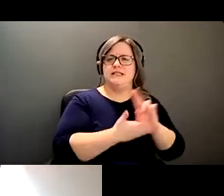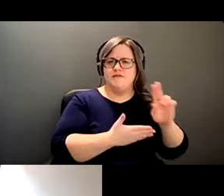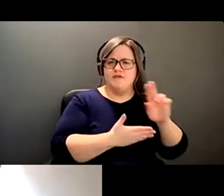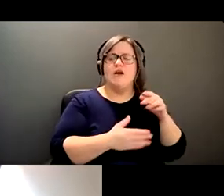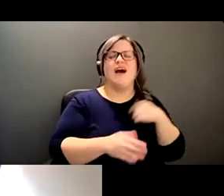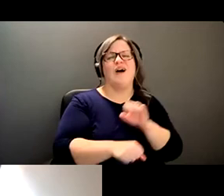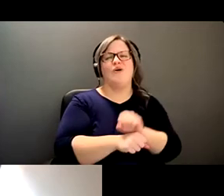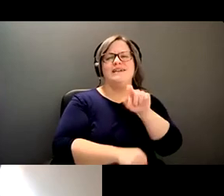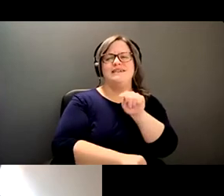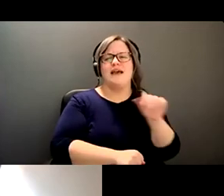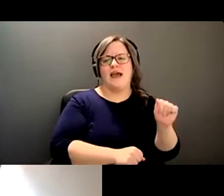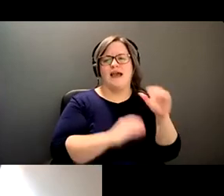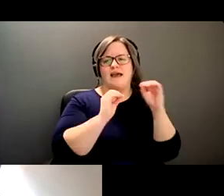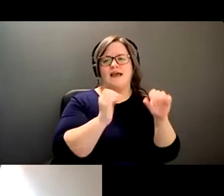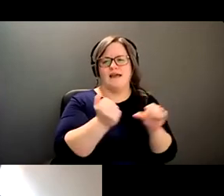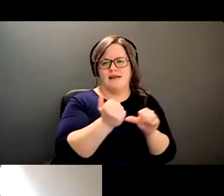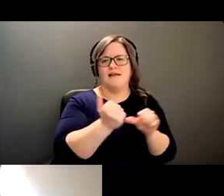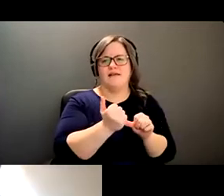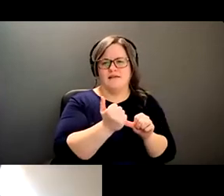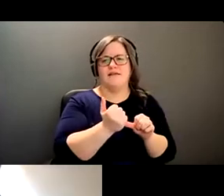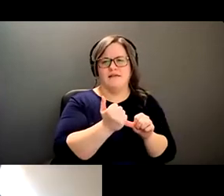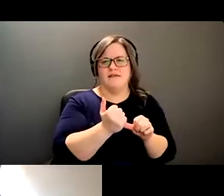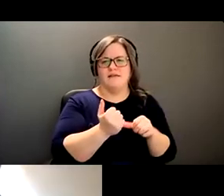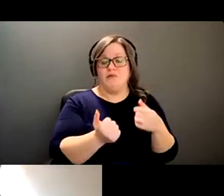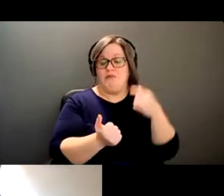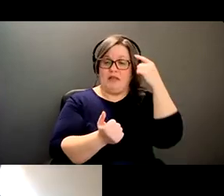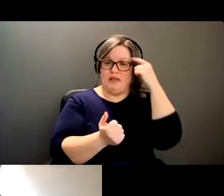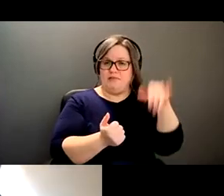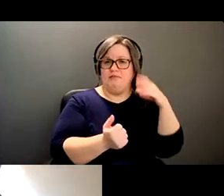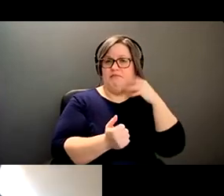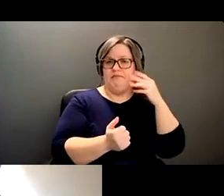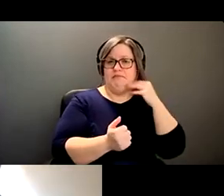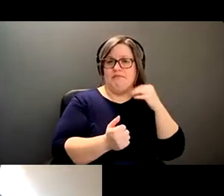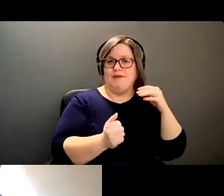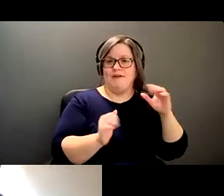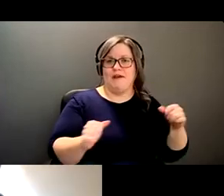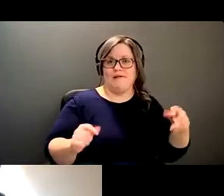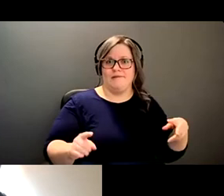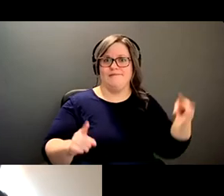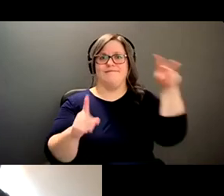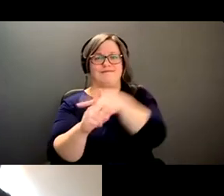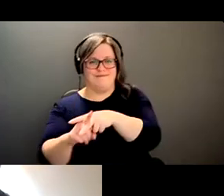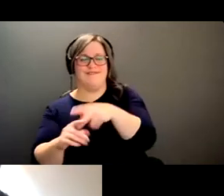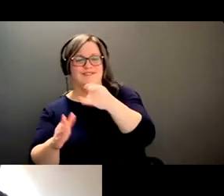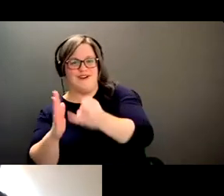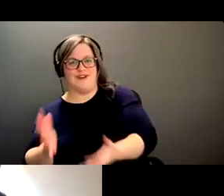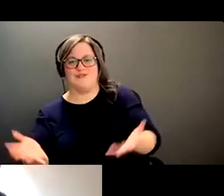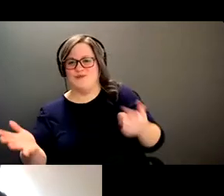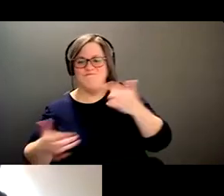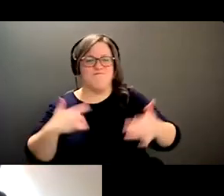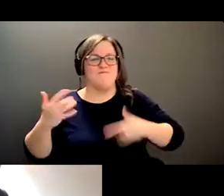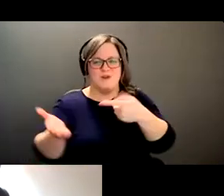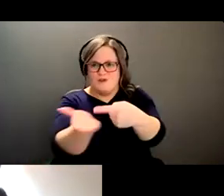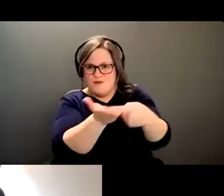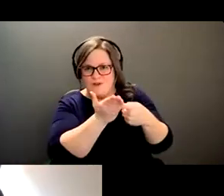TAing, and I think there's a lot of parallels there too. So happy to have this conversation with everybody. Thank